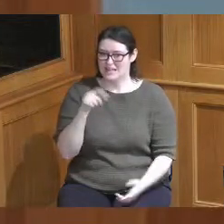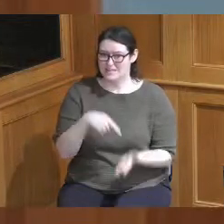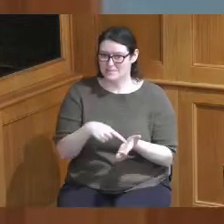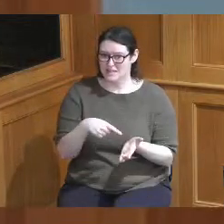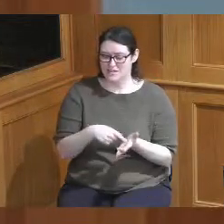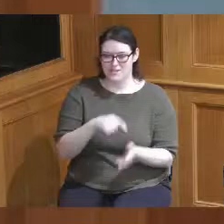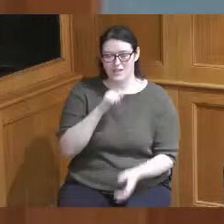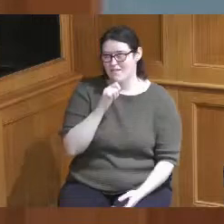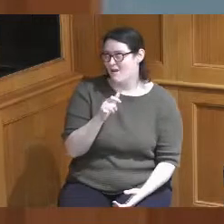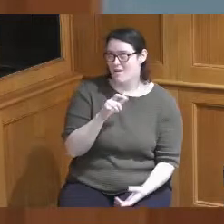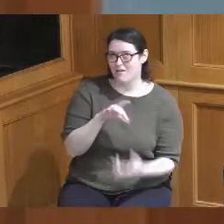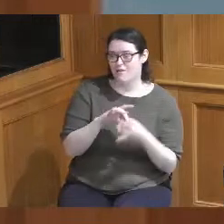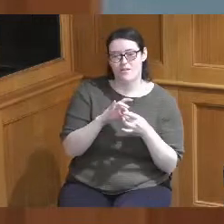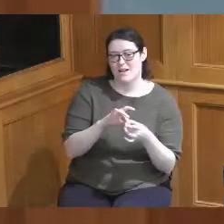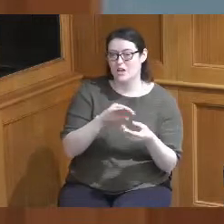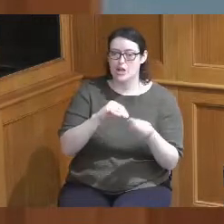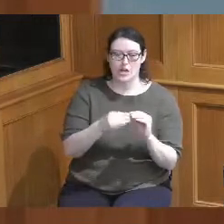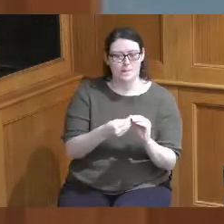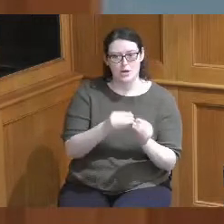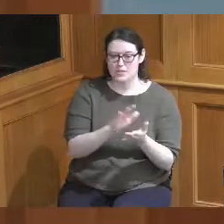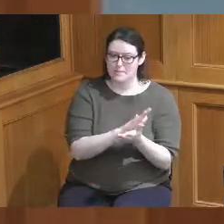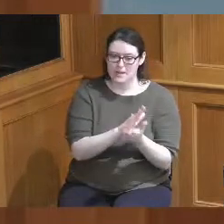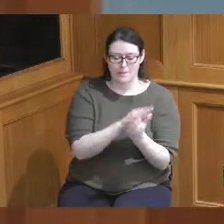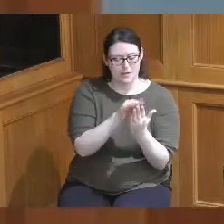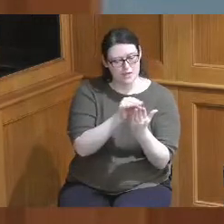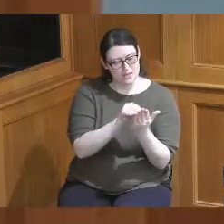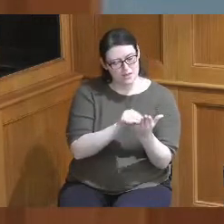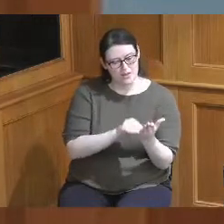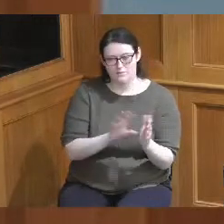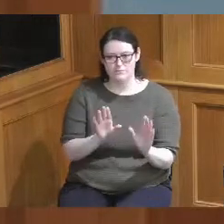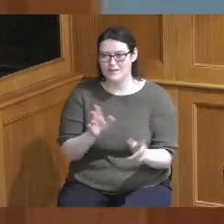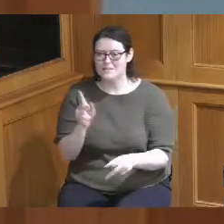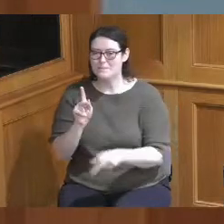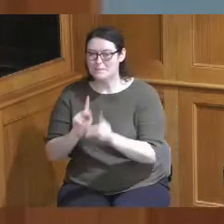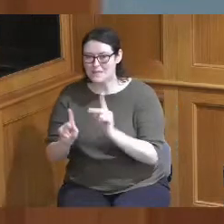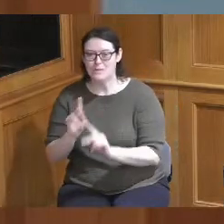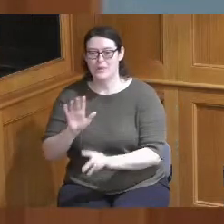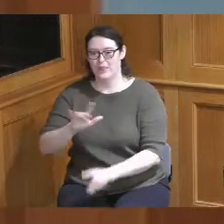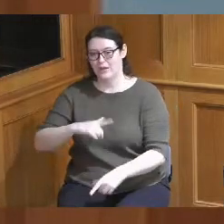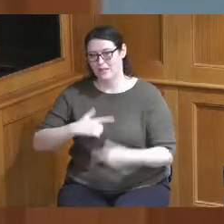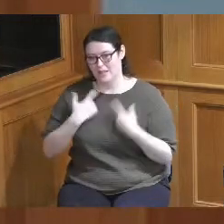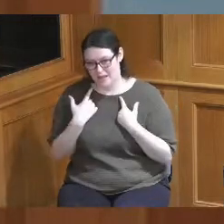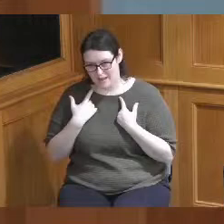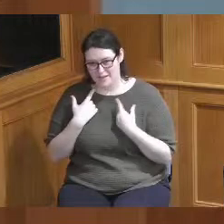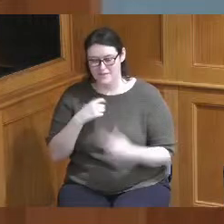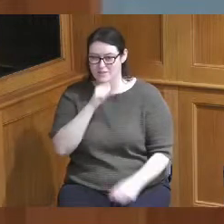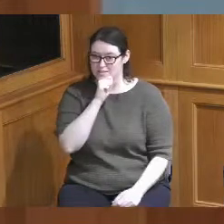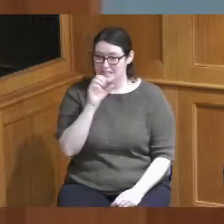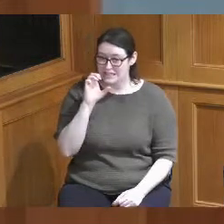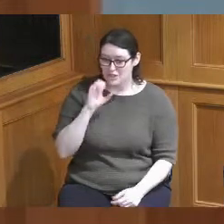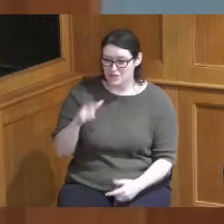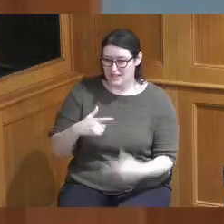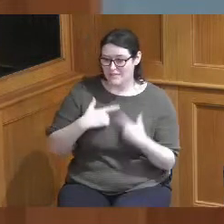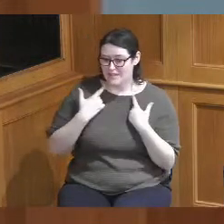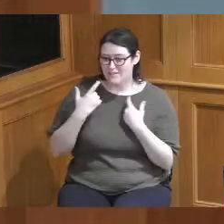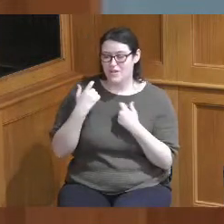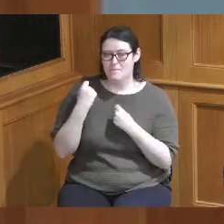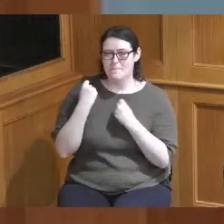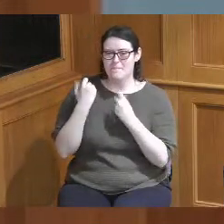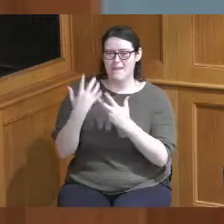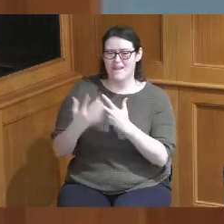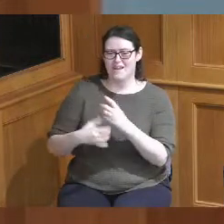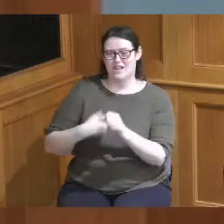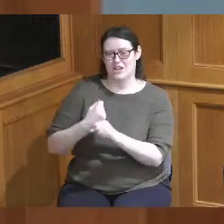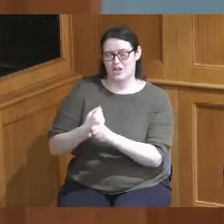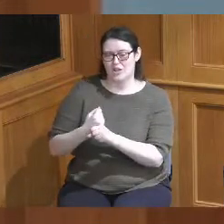about numbers on paper, it's about people. Seniors who have lived in their homes for decades, single